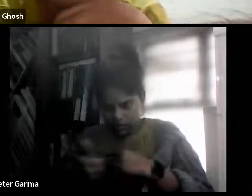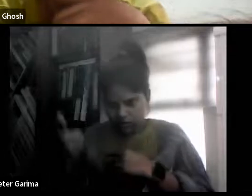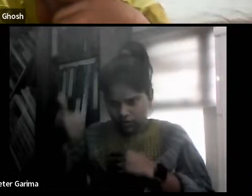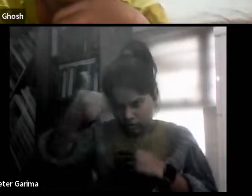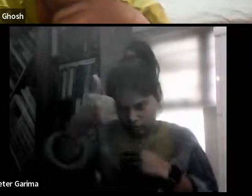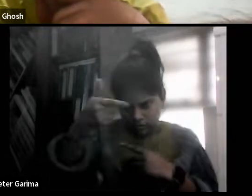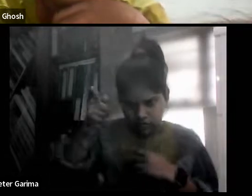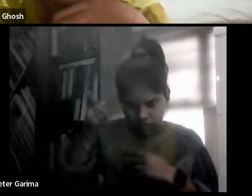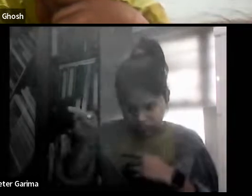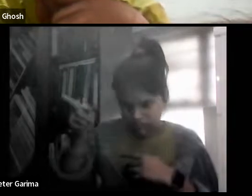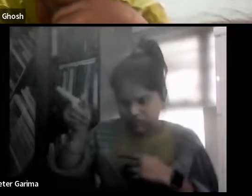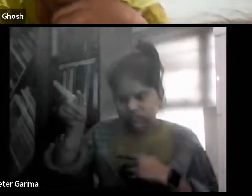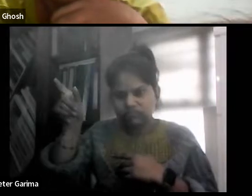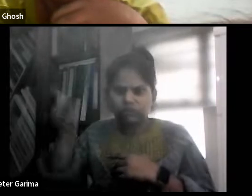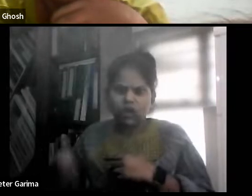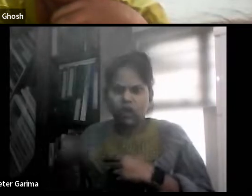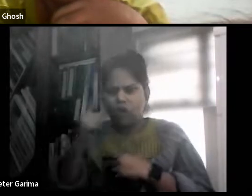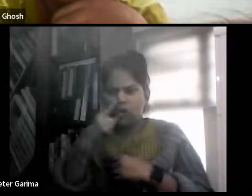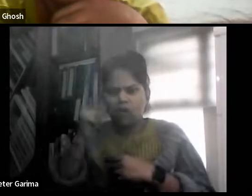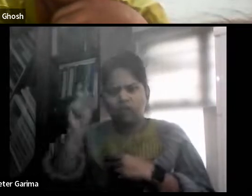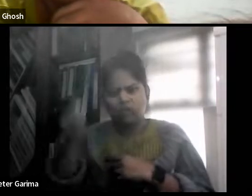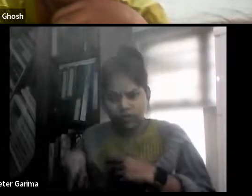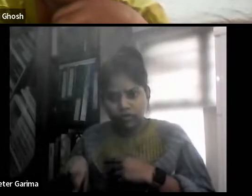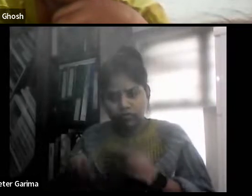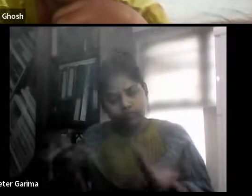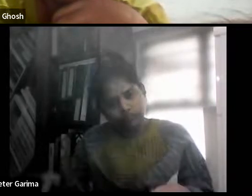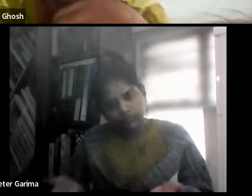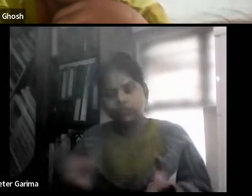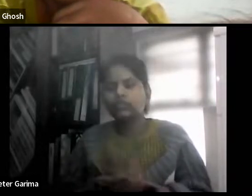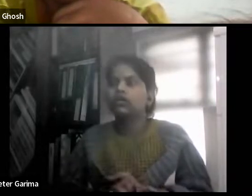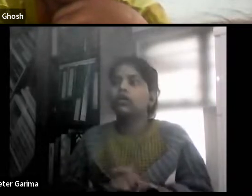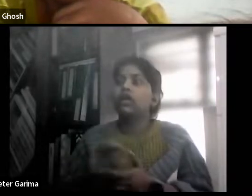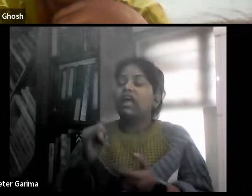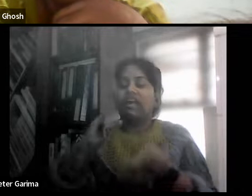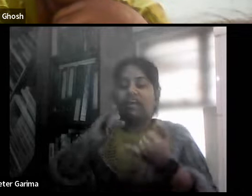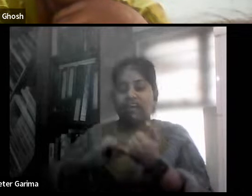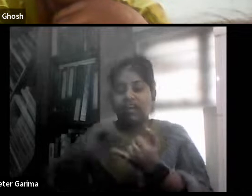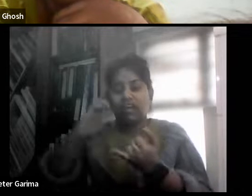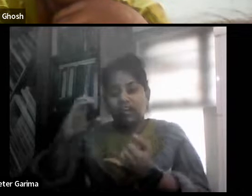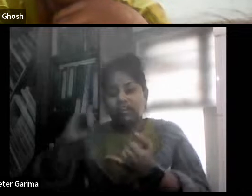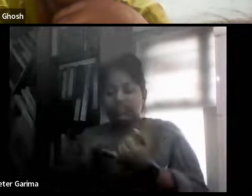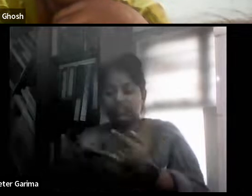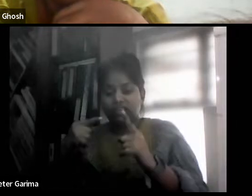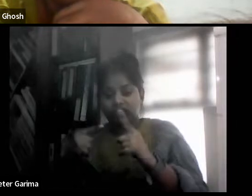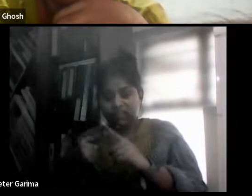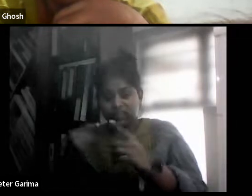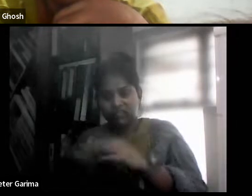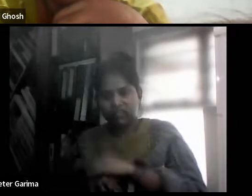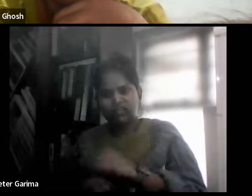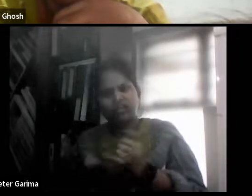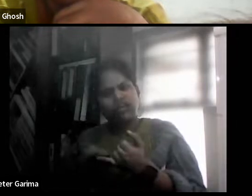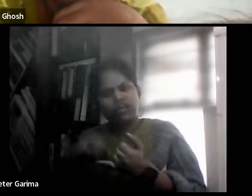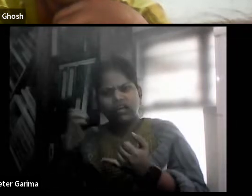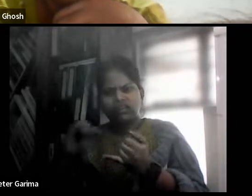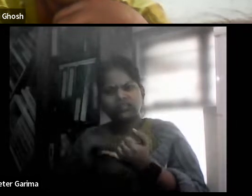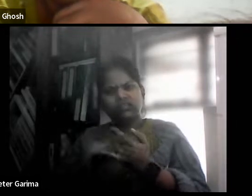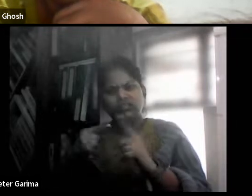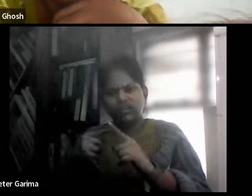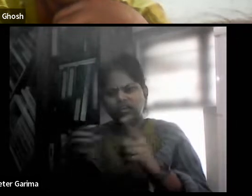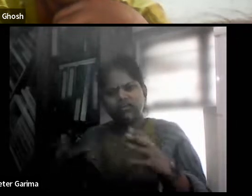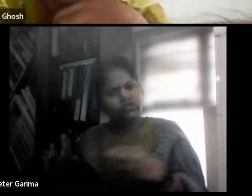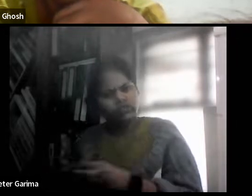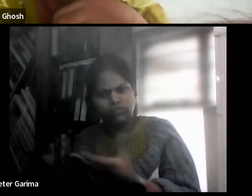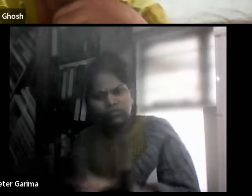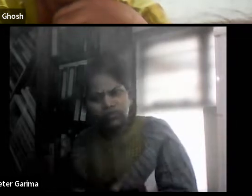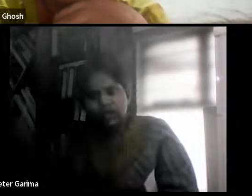from the particular community. But in the case of disabled, except Pincha, right? So no one is a person from